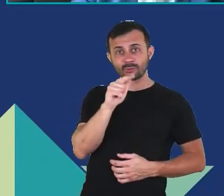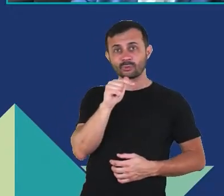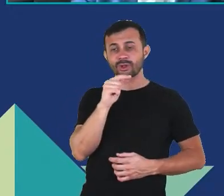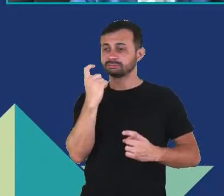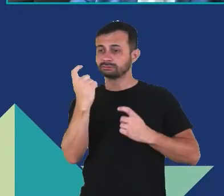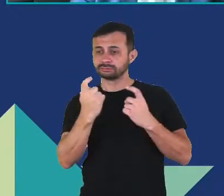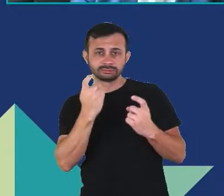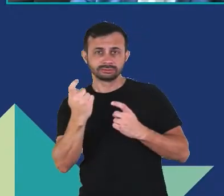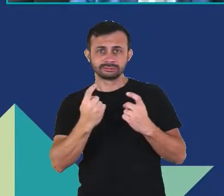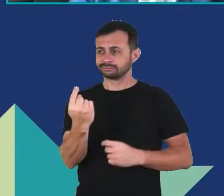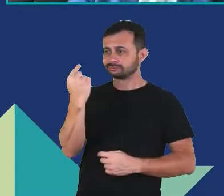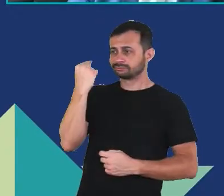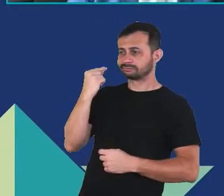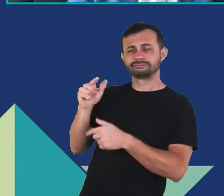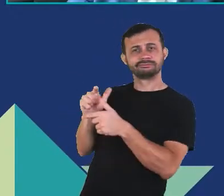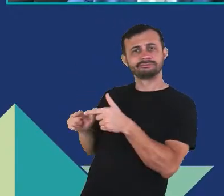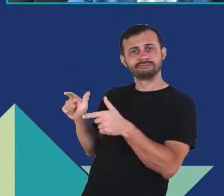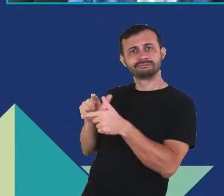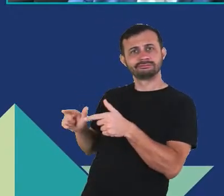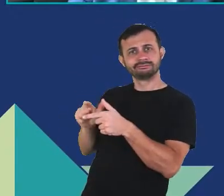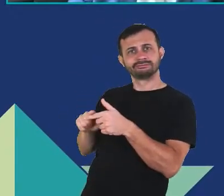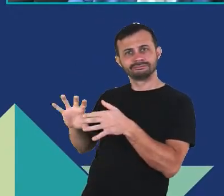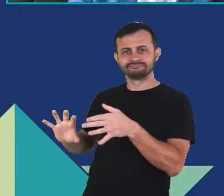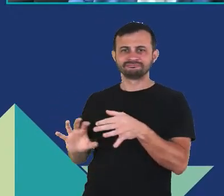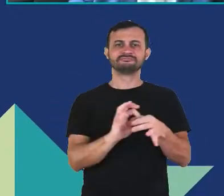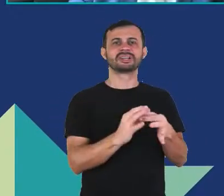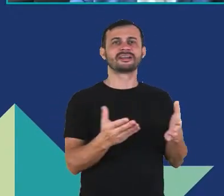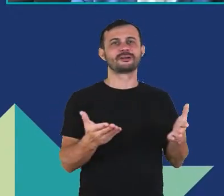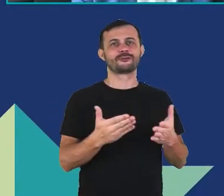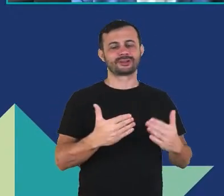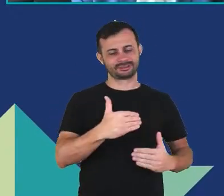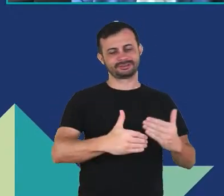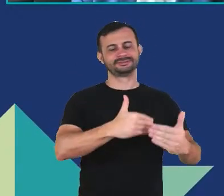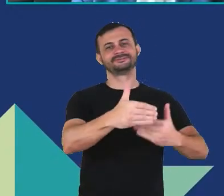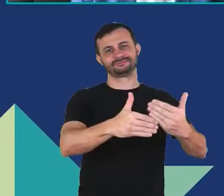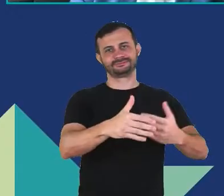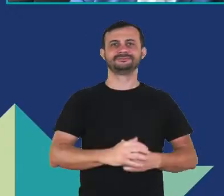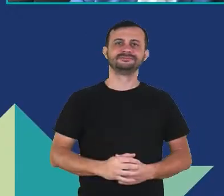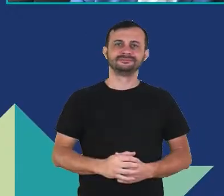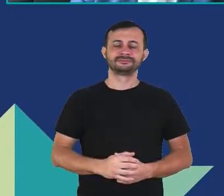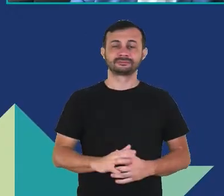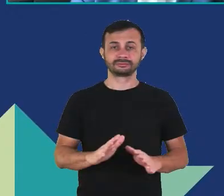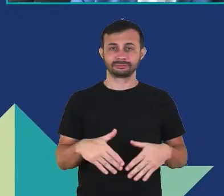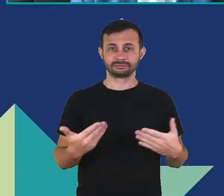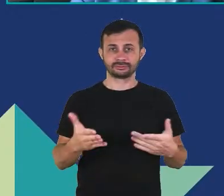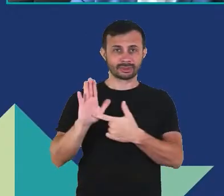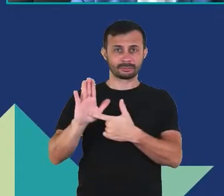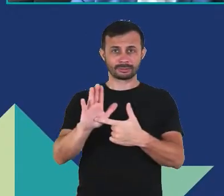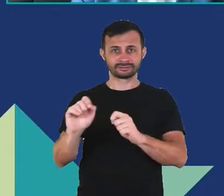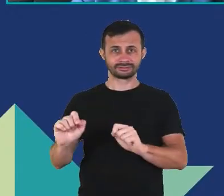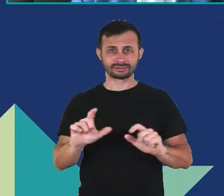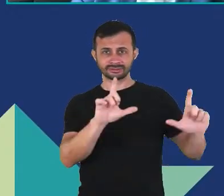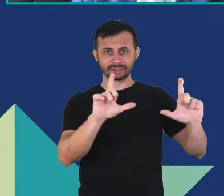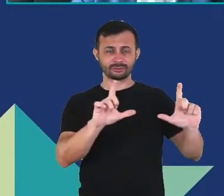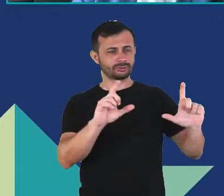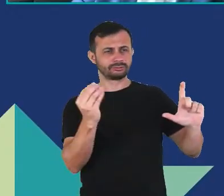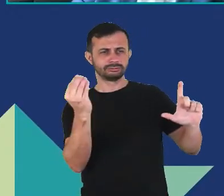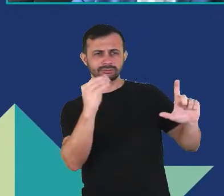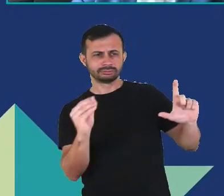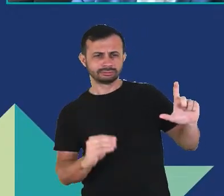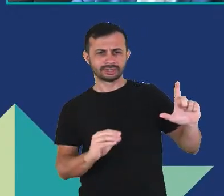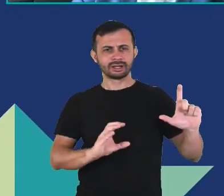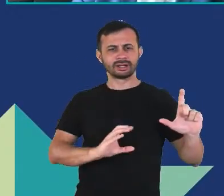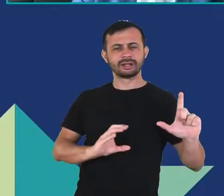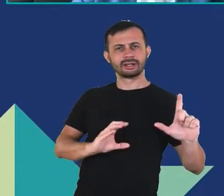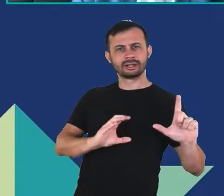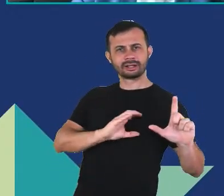facilities. So this presentation across Canada, of course, is sponsored by CIMF,